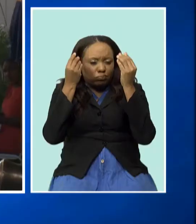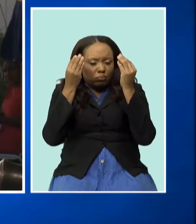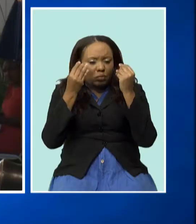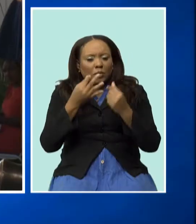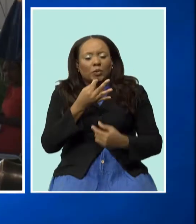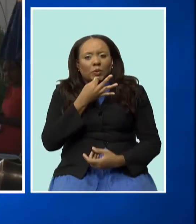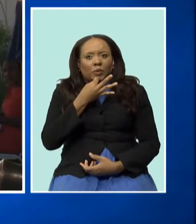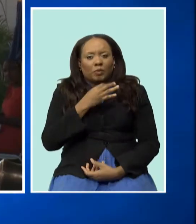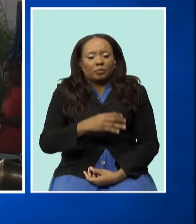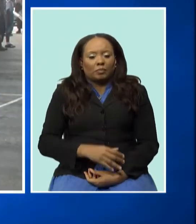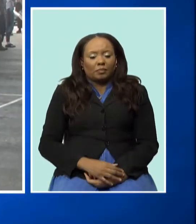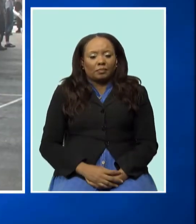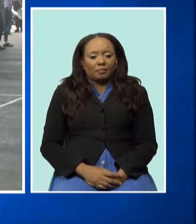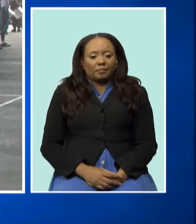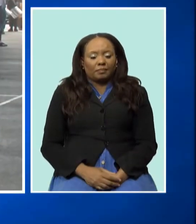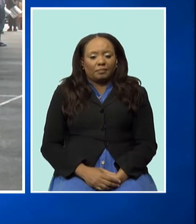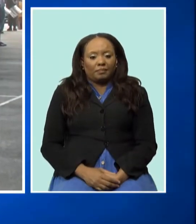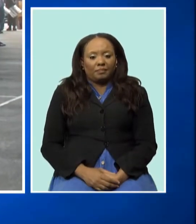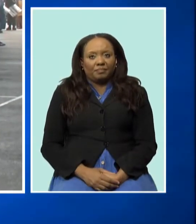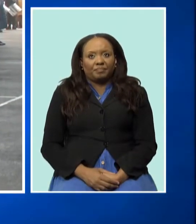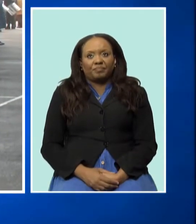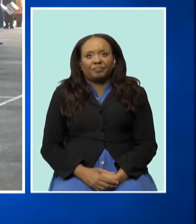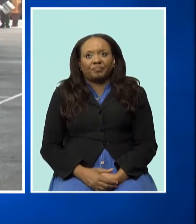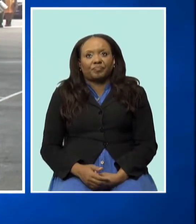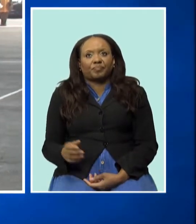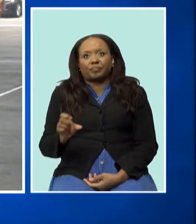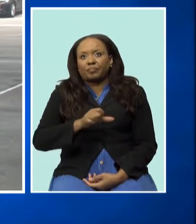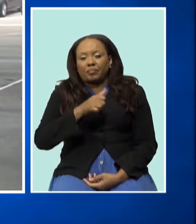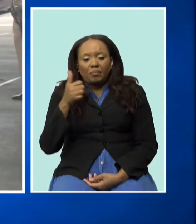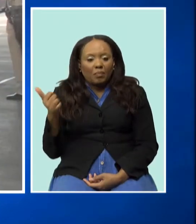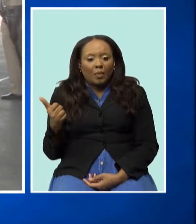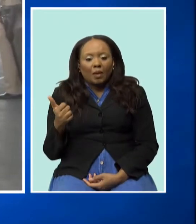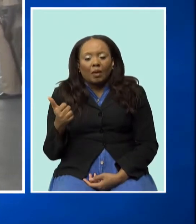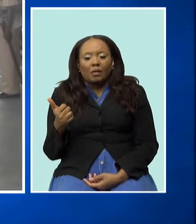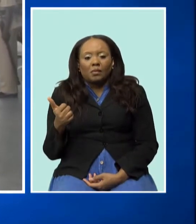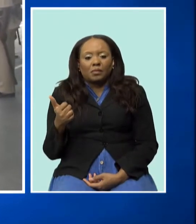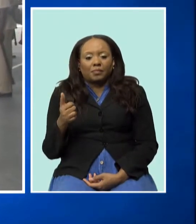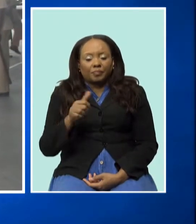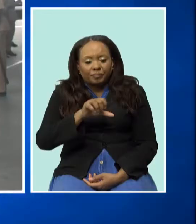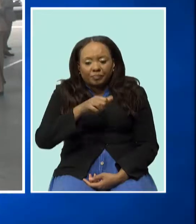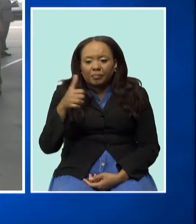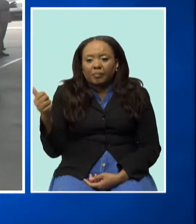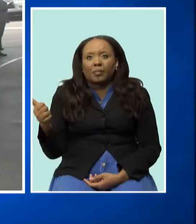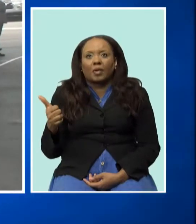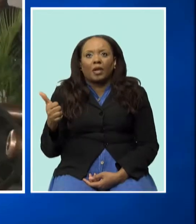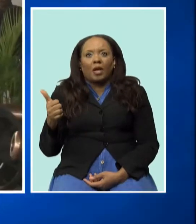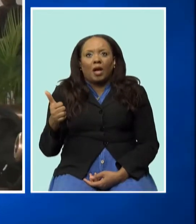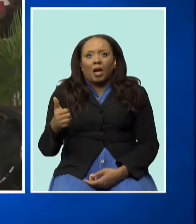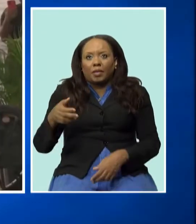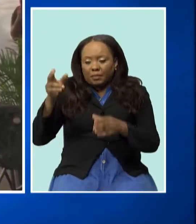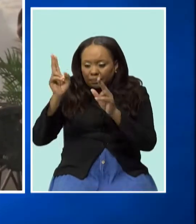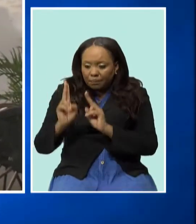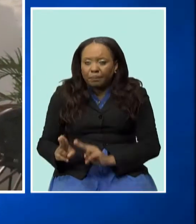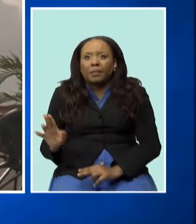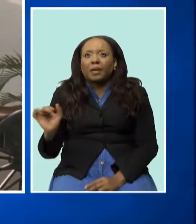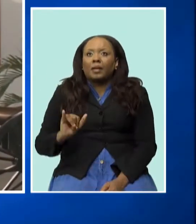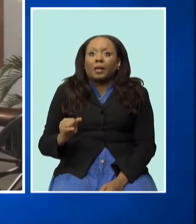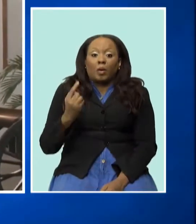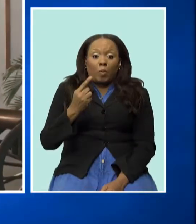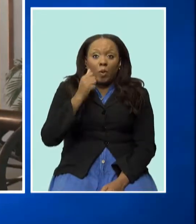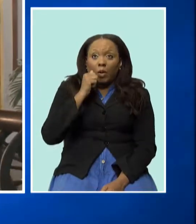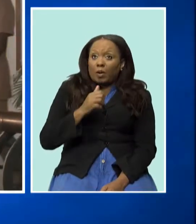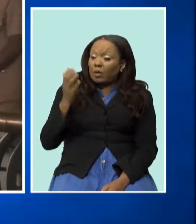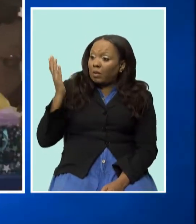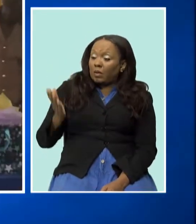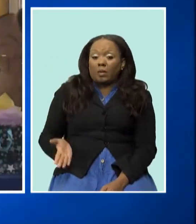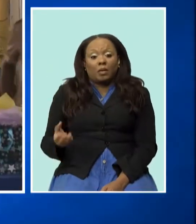than later. During the ceremony, several top recruits from the recent recruitment drive were recognized, including Rakira Pollard, who's